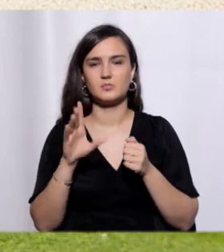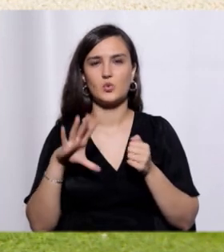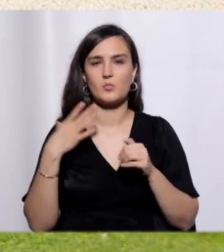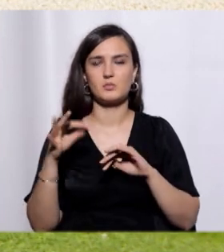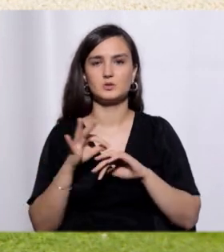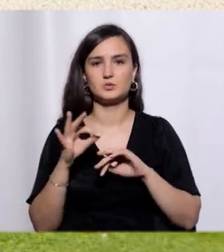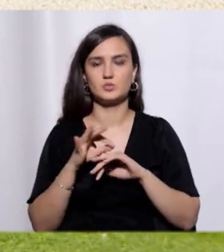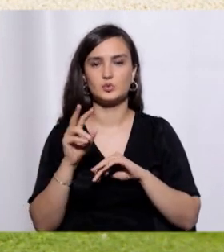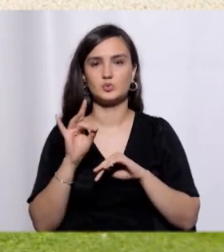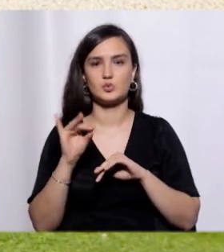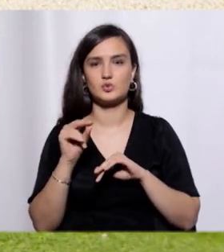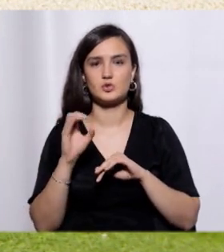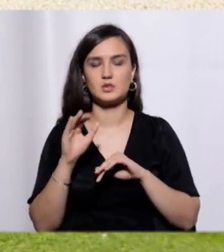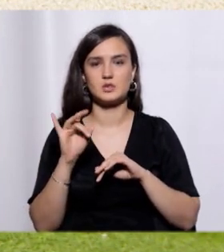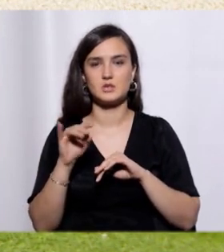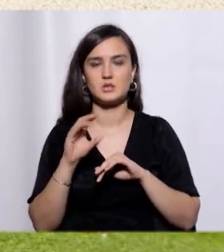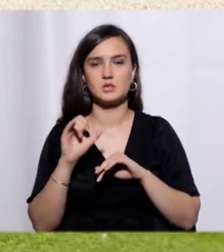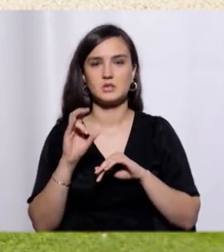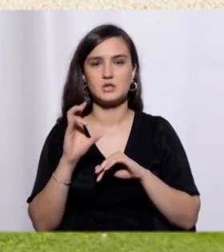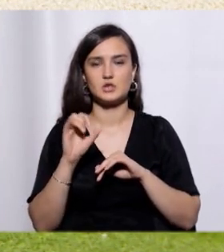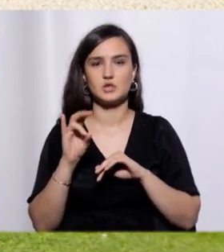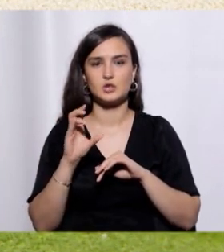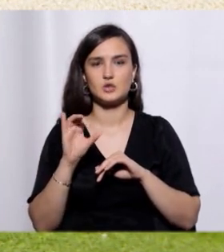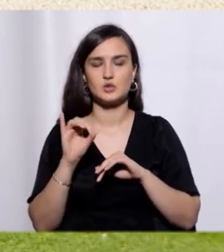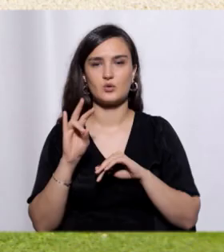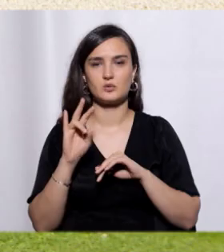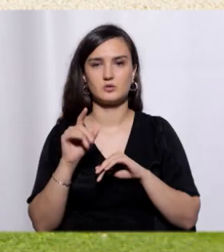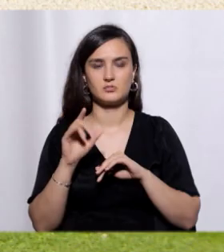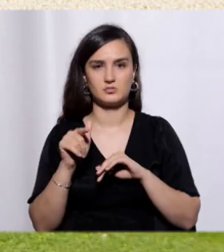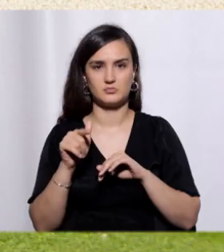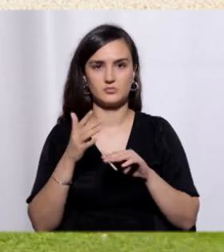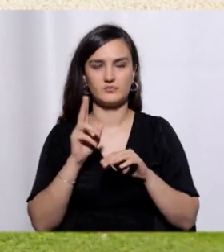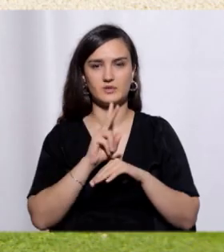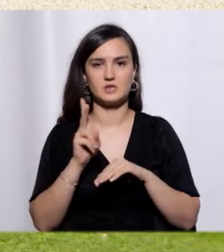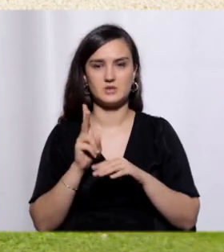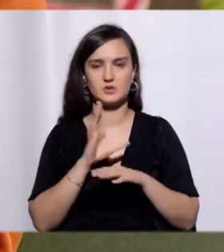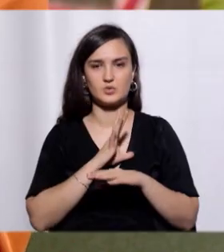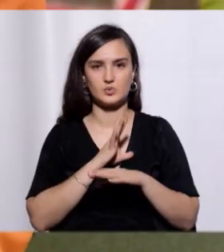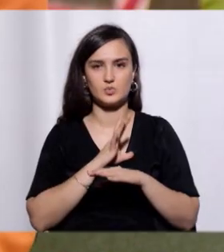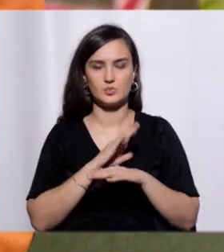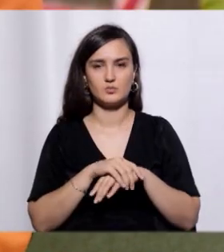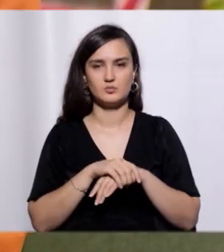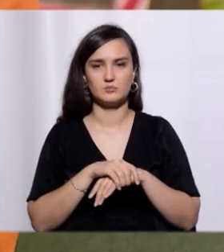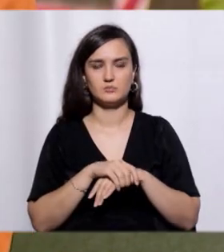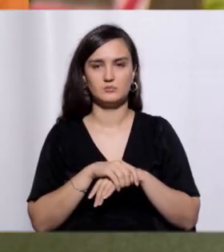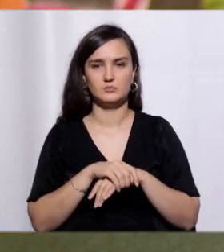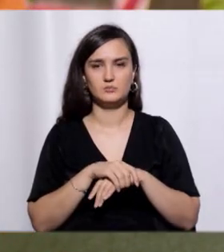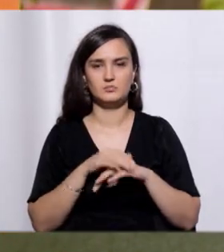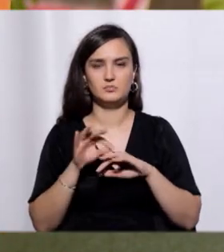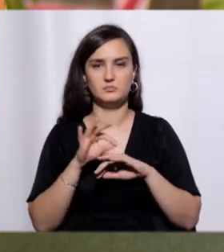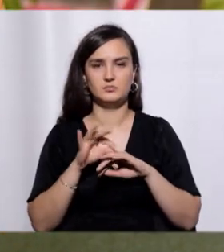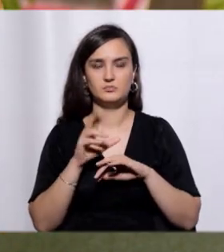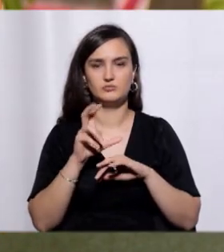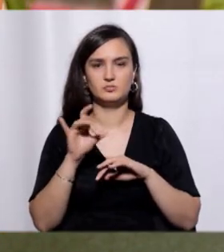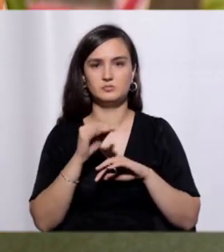of Mr. Rochester, and St. John Rivers, who was going to be the husband